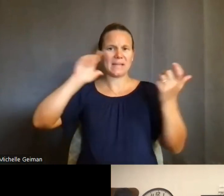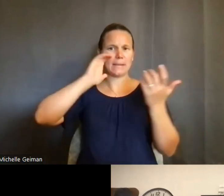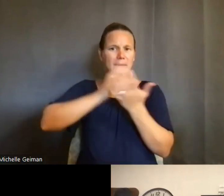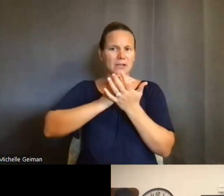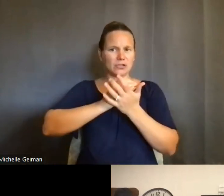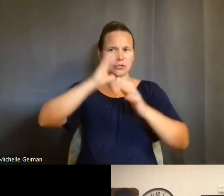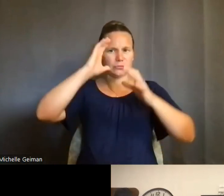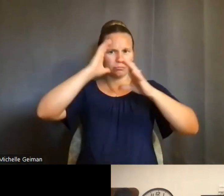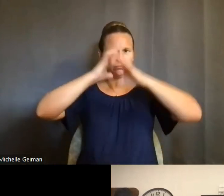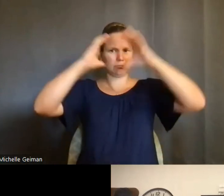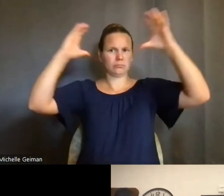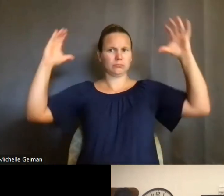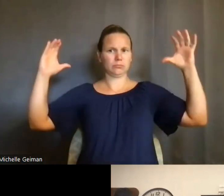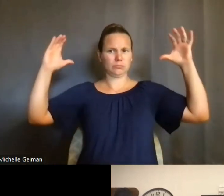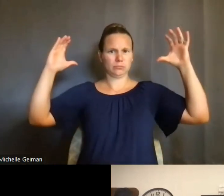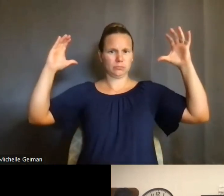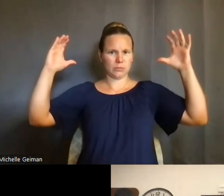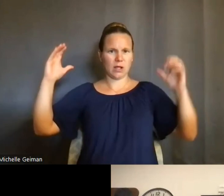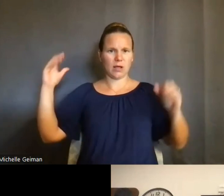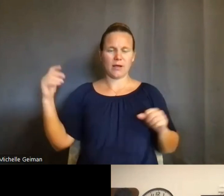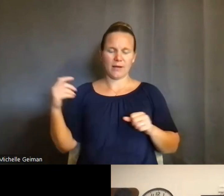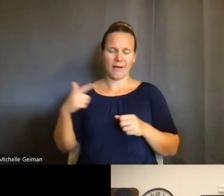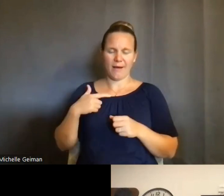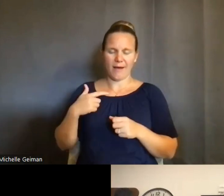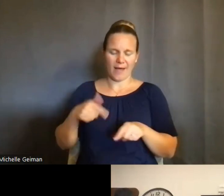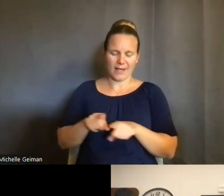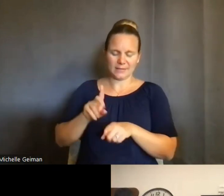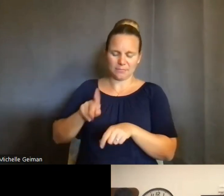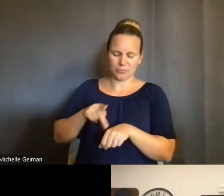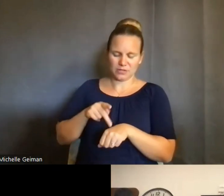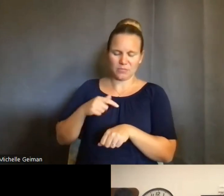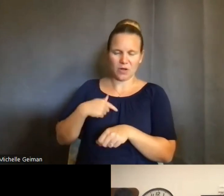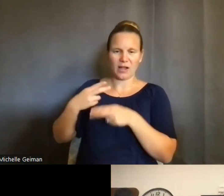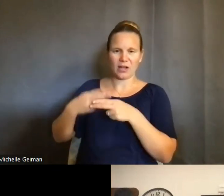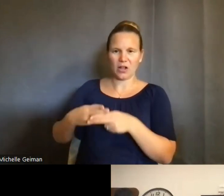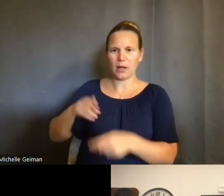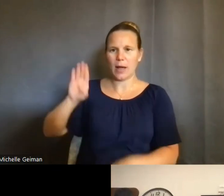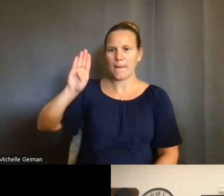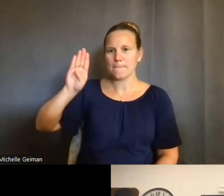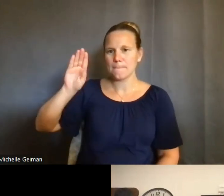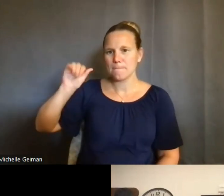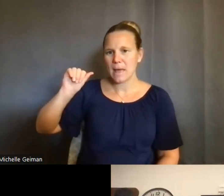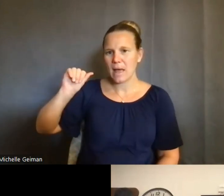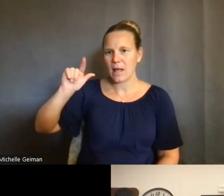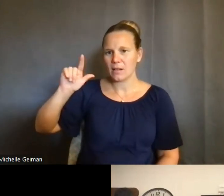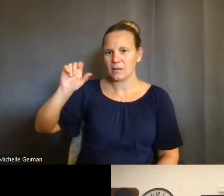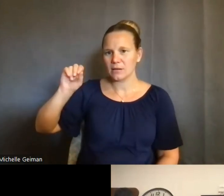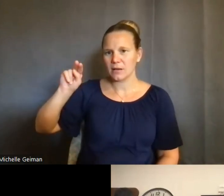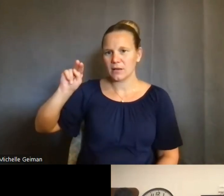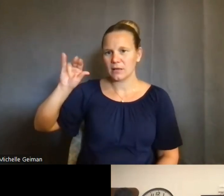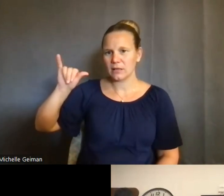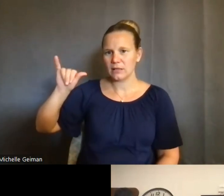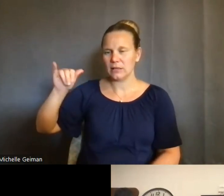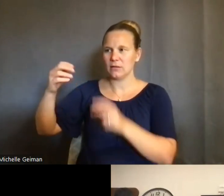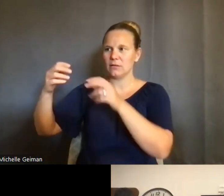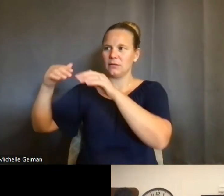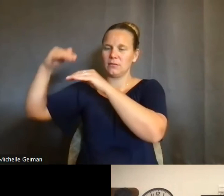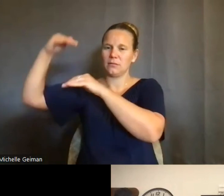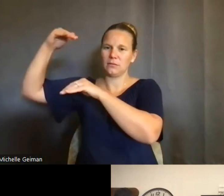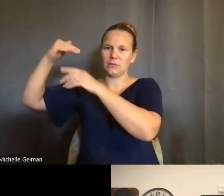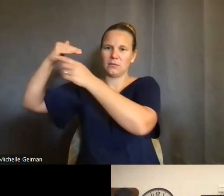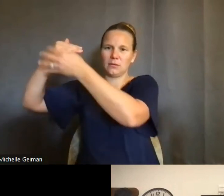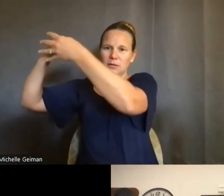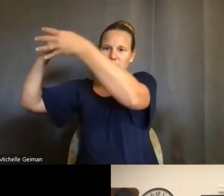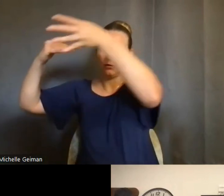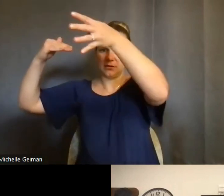or as a principal, I always like to call it the balcony view, right? The big picture. is that things are pretty similar